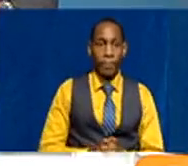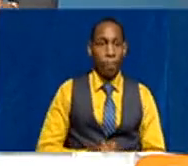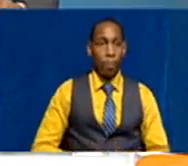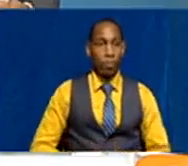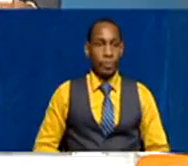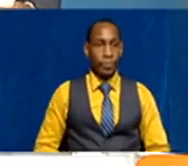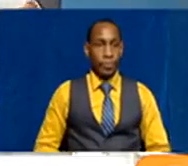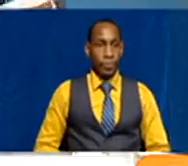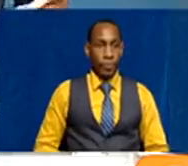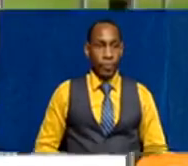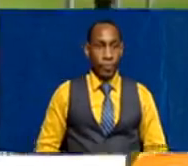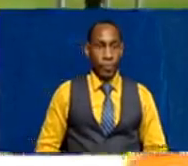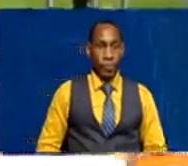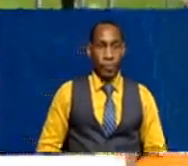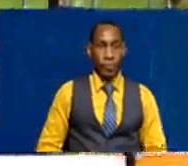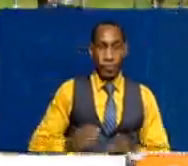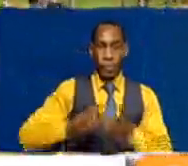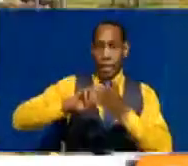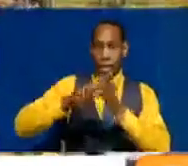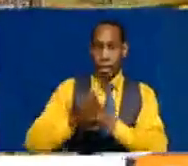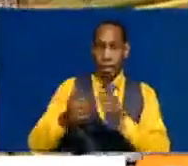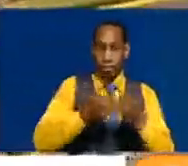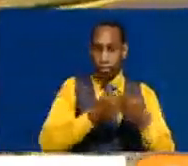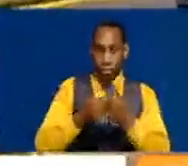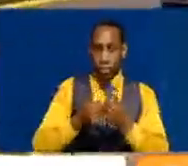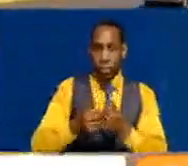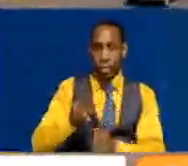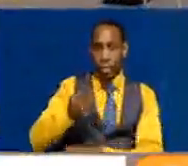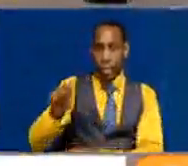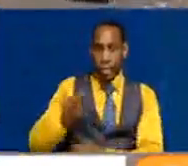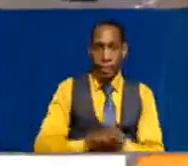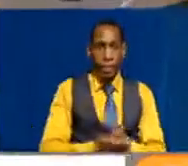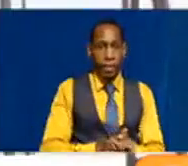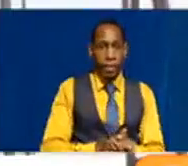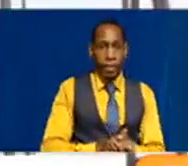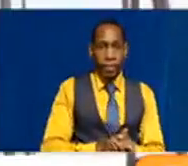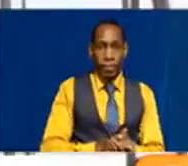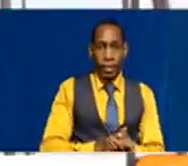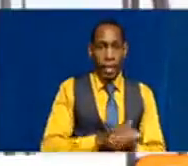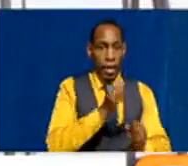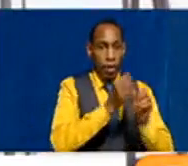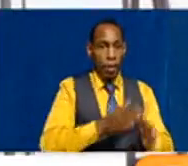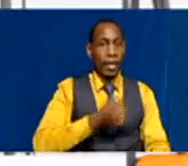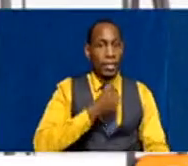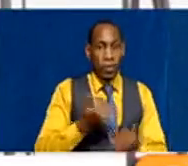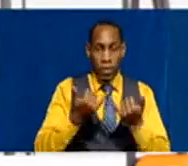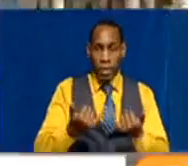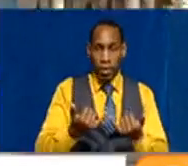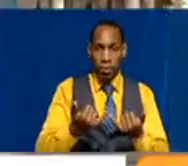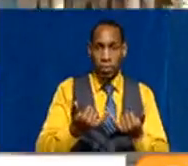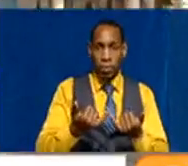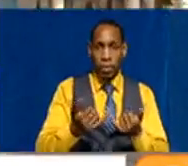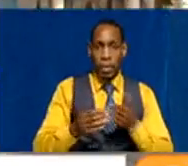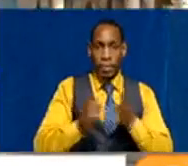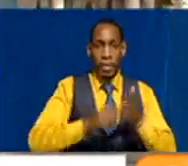story. The contracted battle between the Kenya Airports Authority and the Kenya Aviation Workers Union has ended with KAU